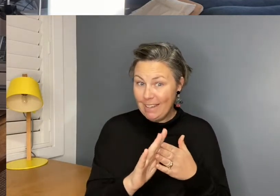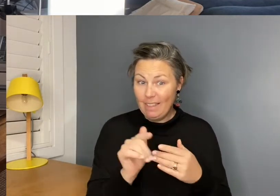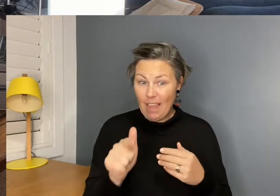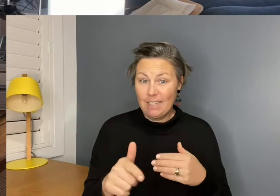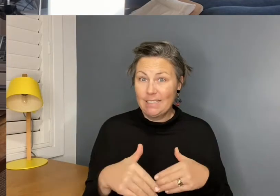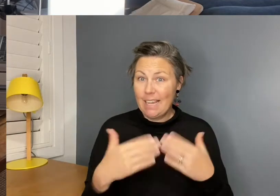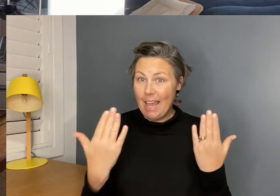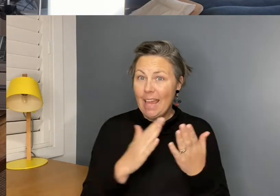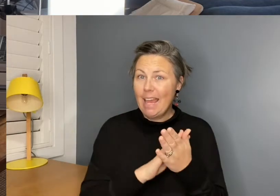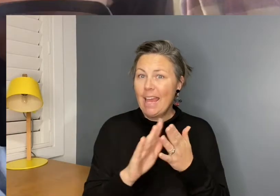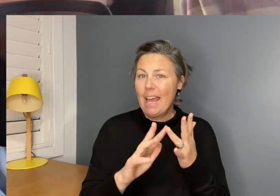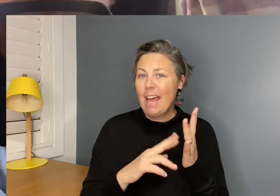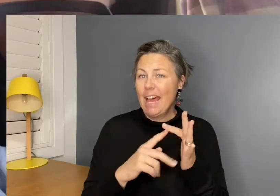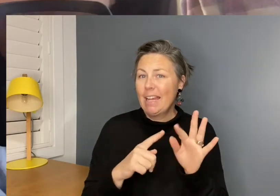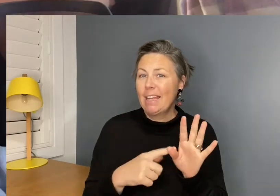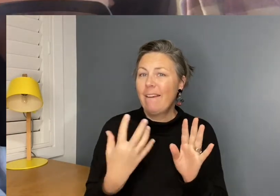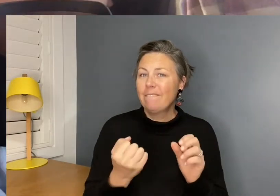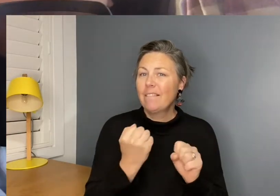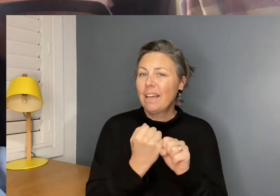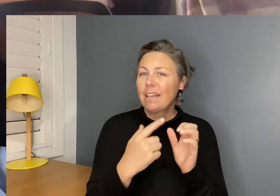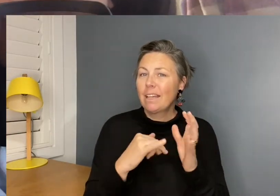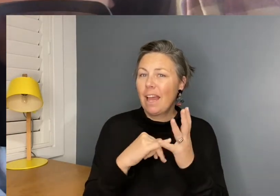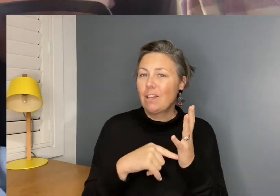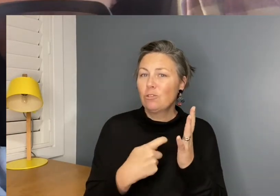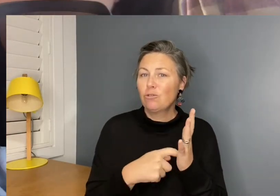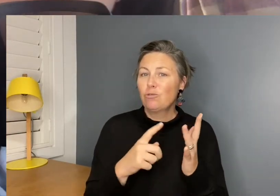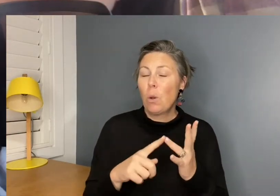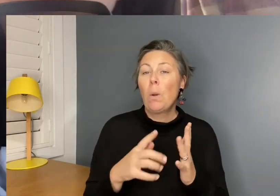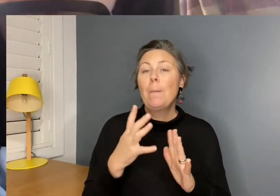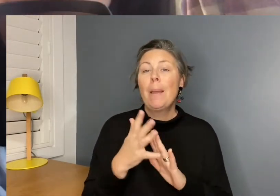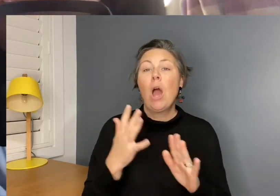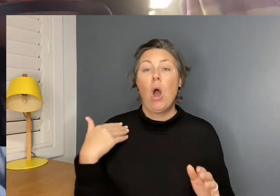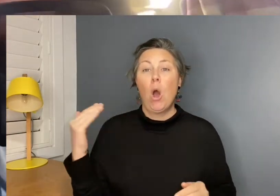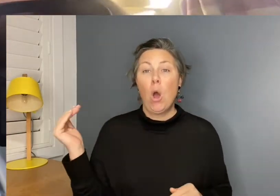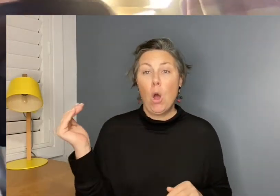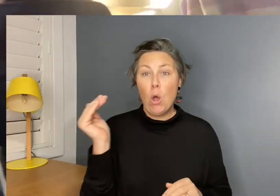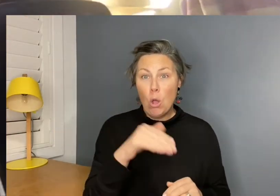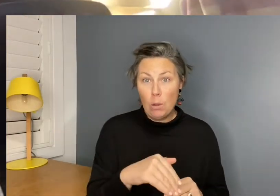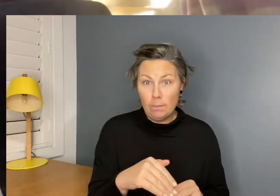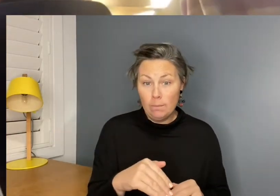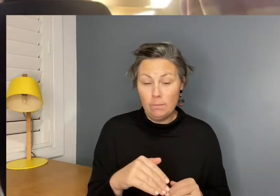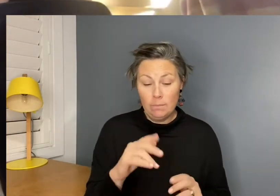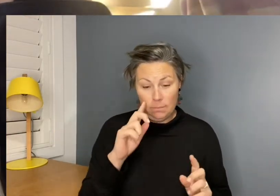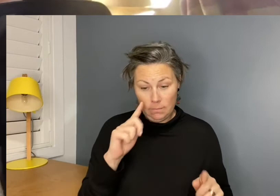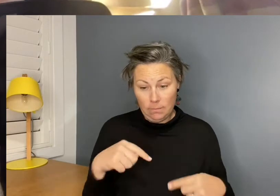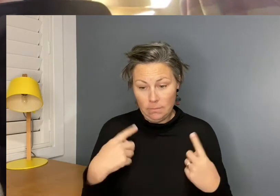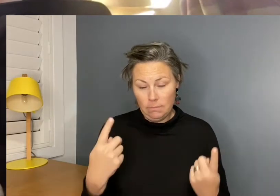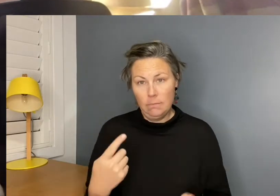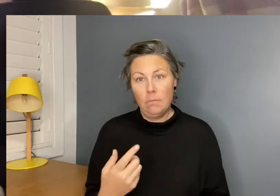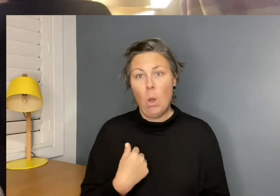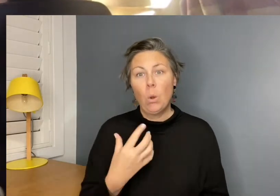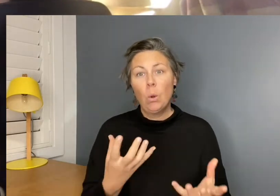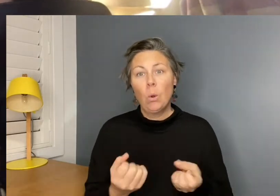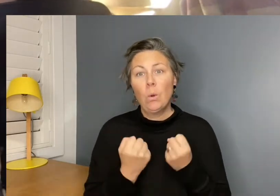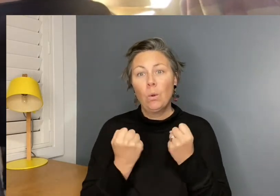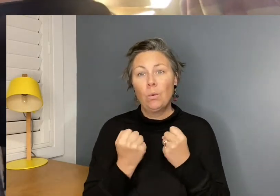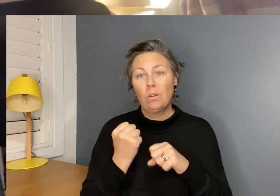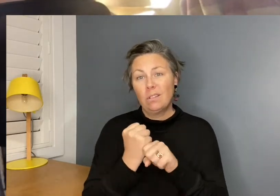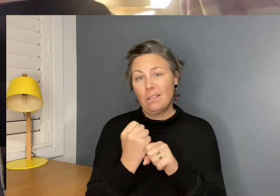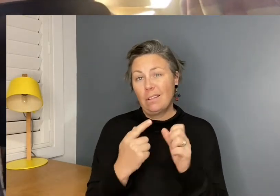that I went into labour. So sure enough, day 2 of being home, I had gastro.